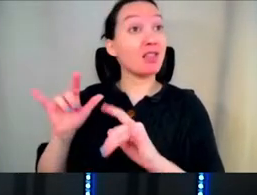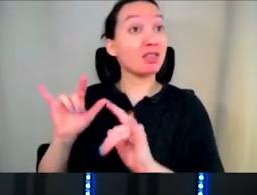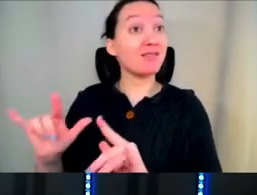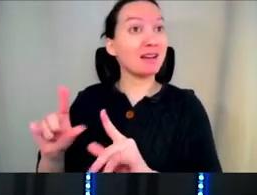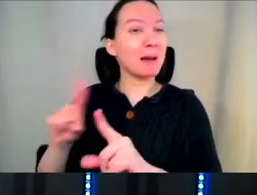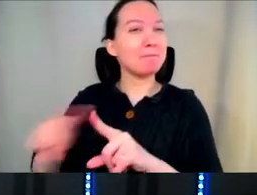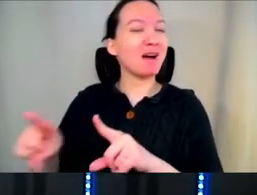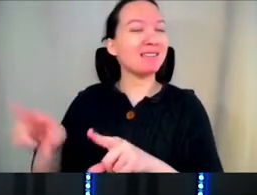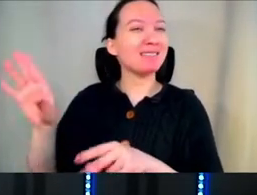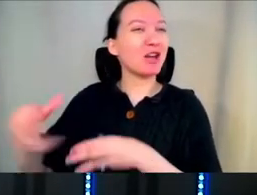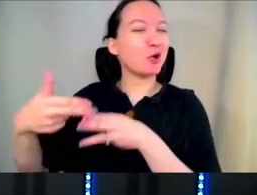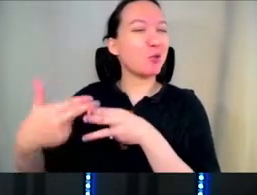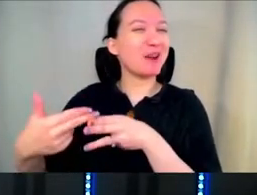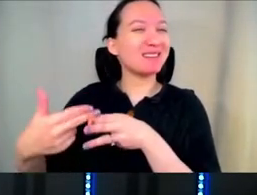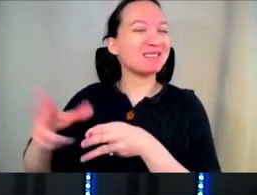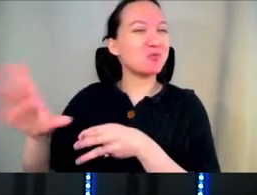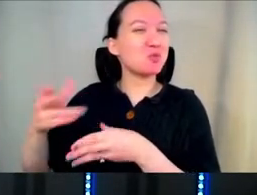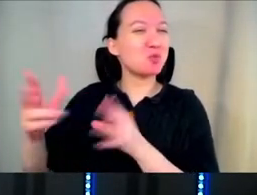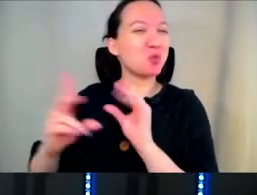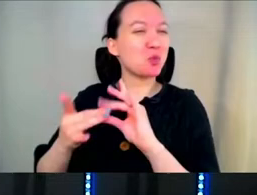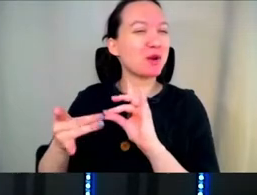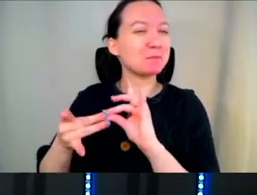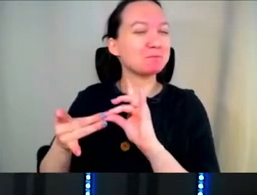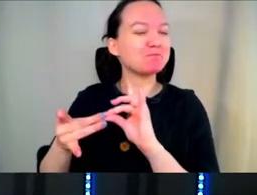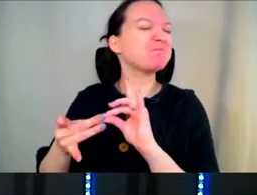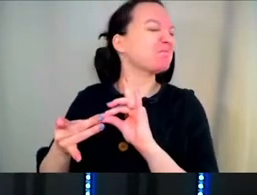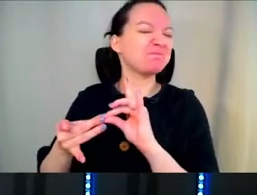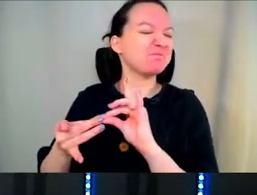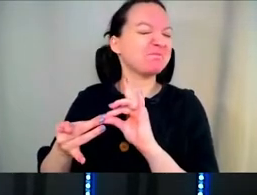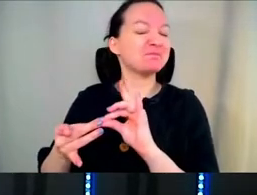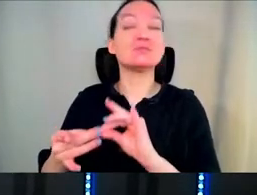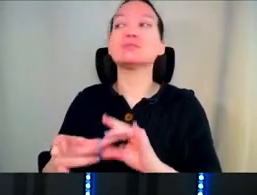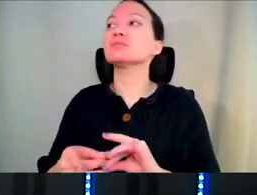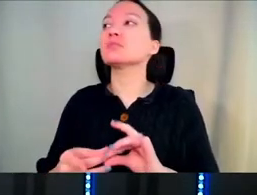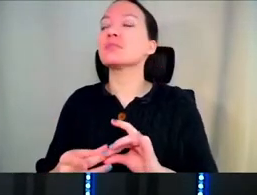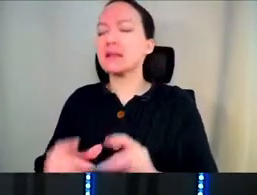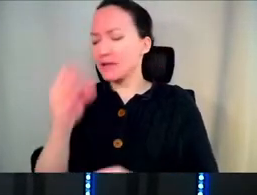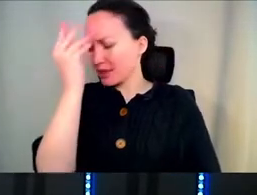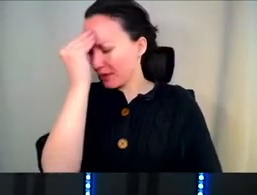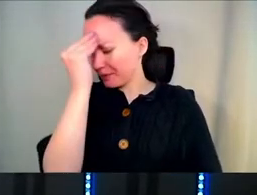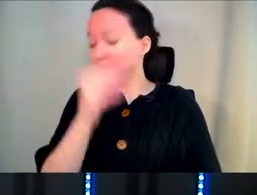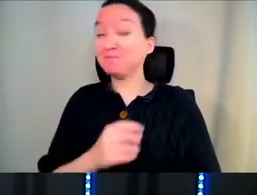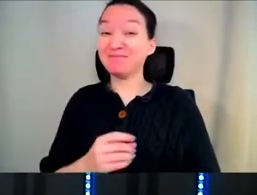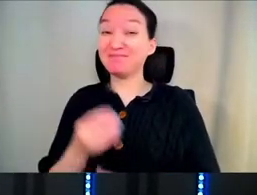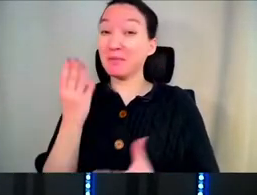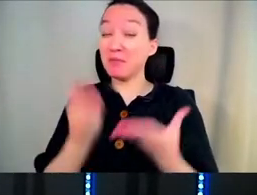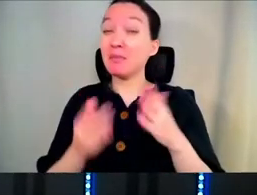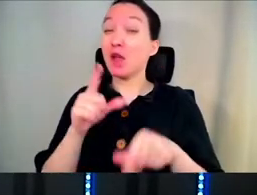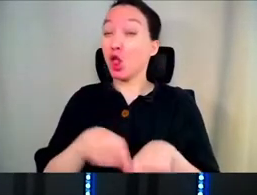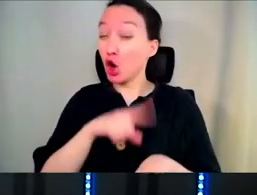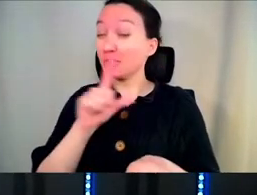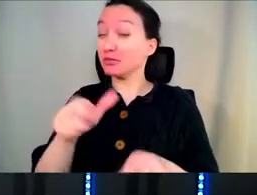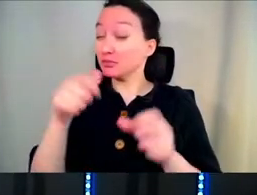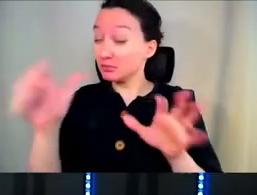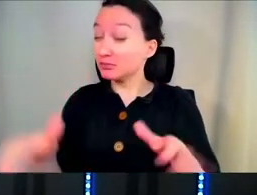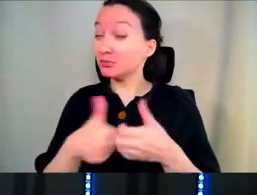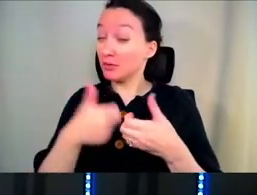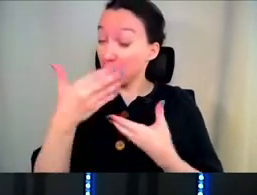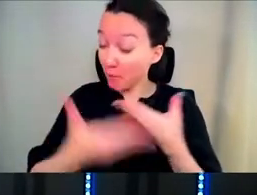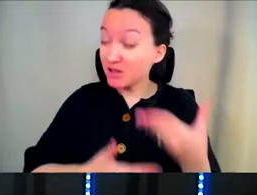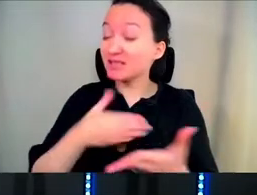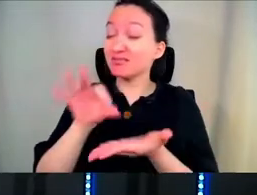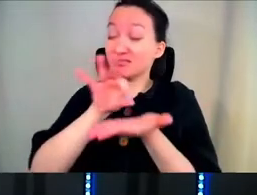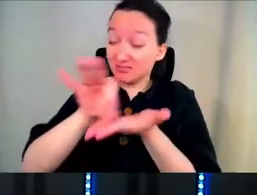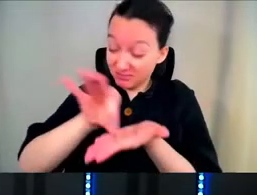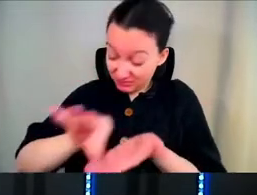give less weight to their words. So we need to think about this. And it might be a long, challenging process to really take